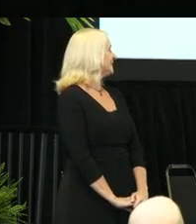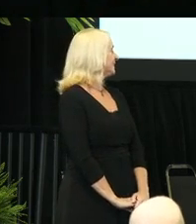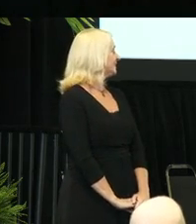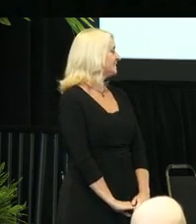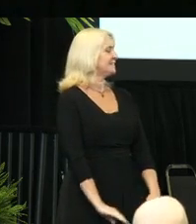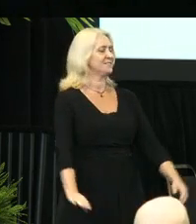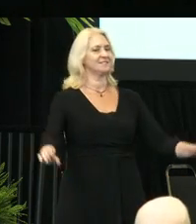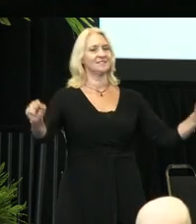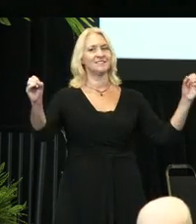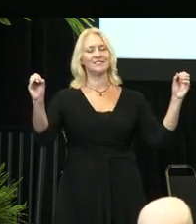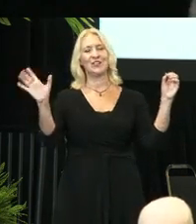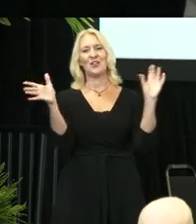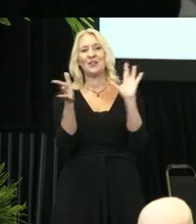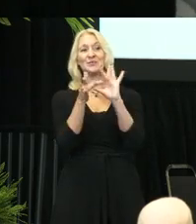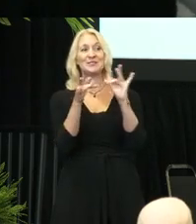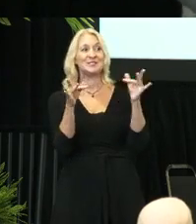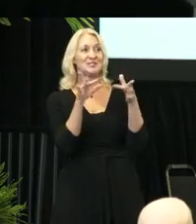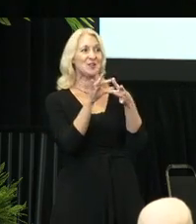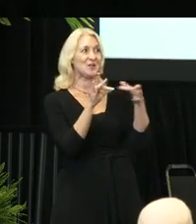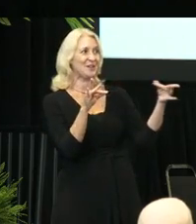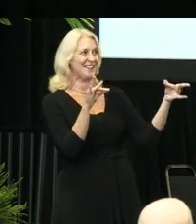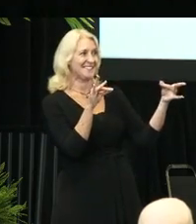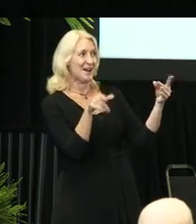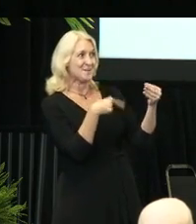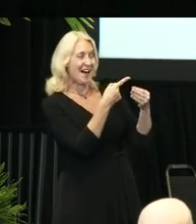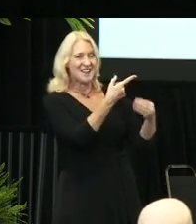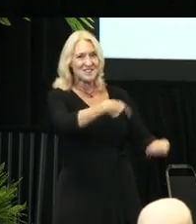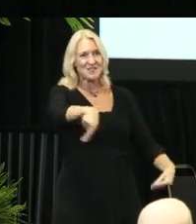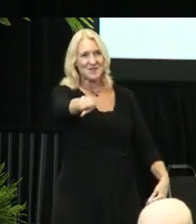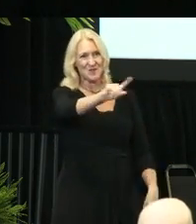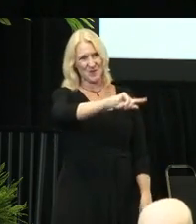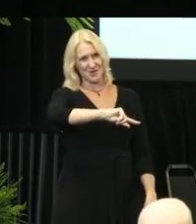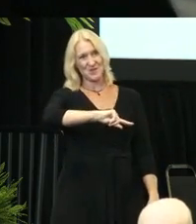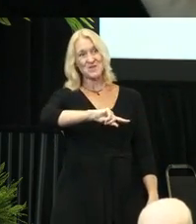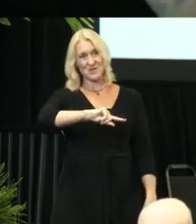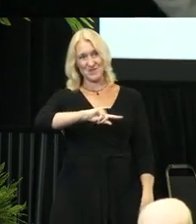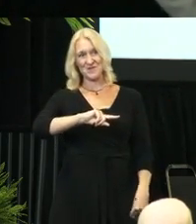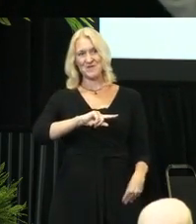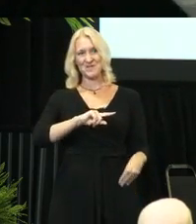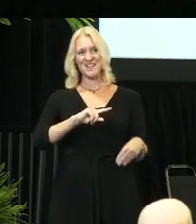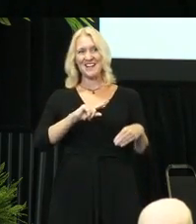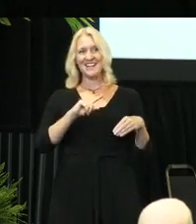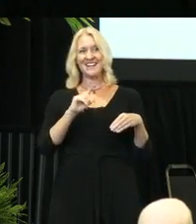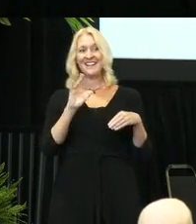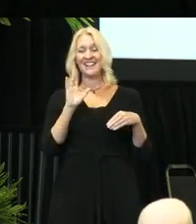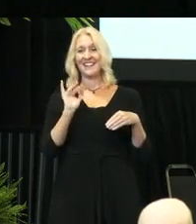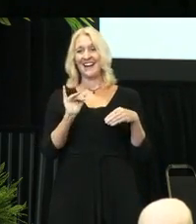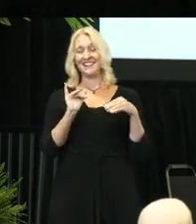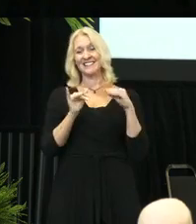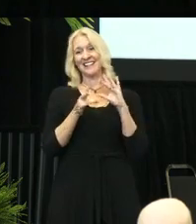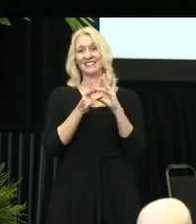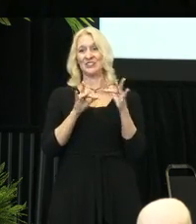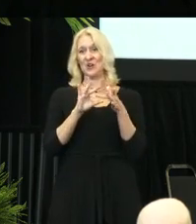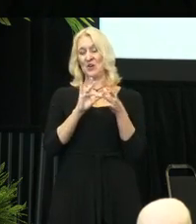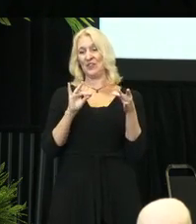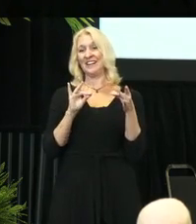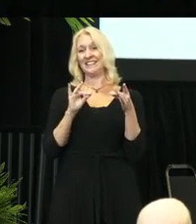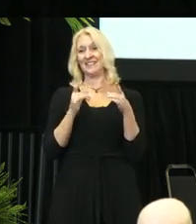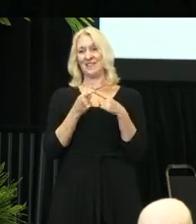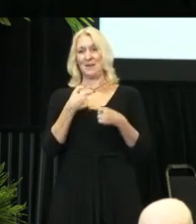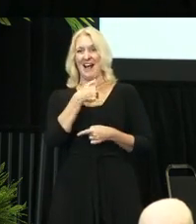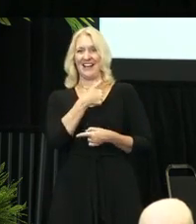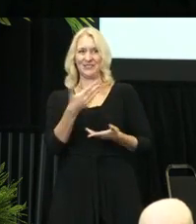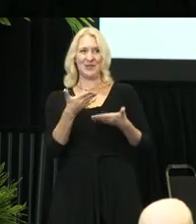So those were stories from all of you. I don't know if you looked at the email over the summer, but those were stories from us. So we